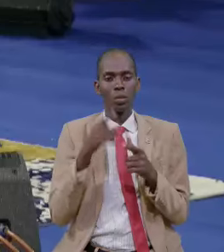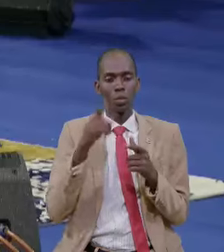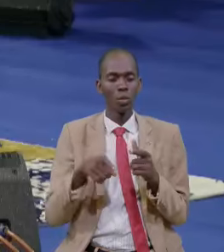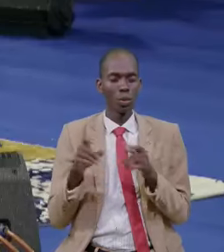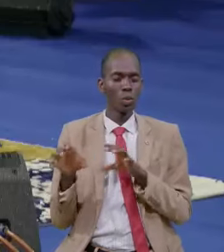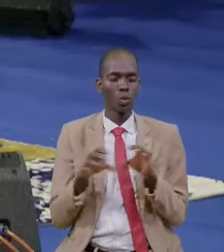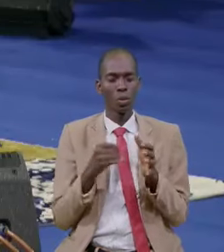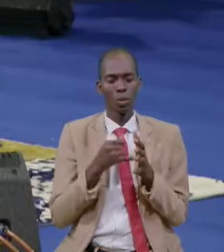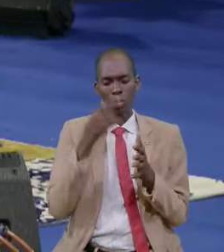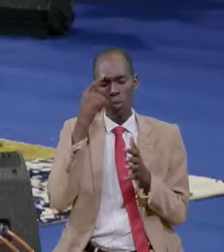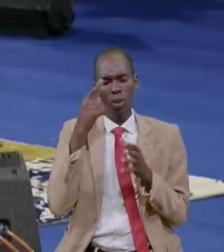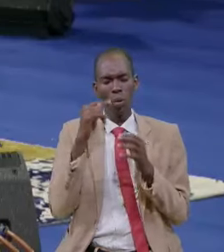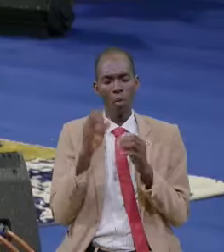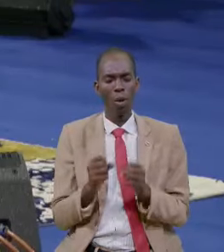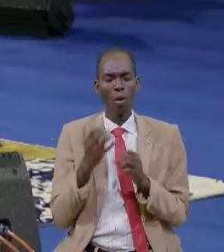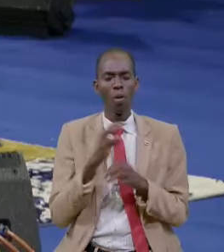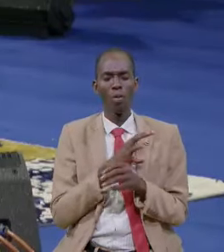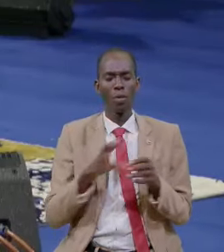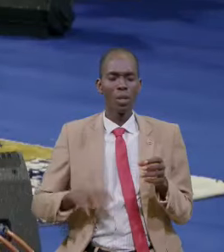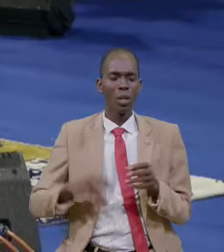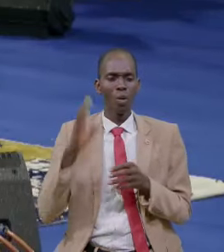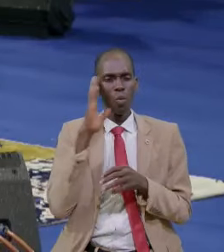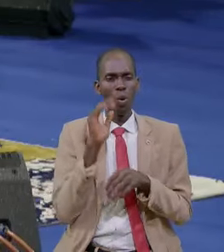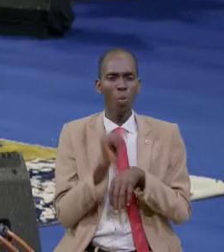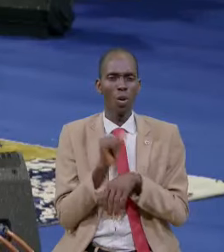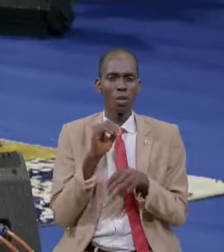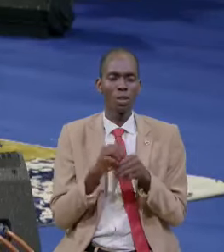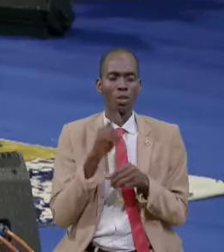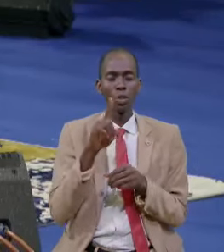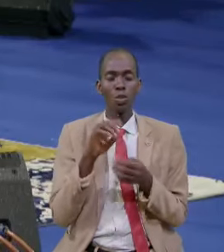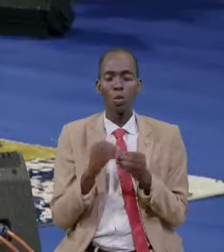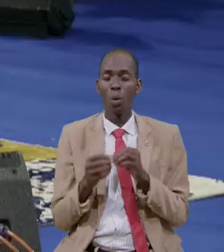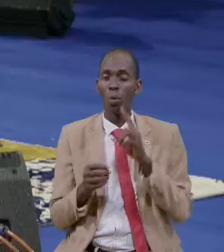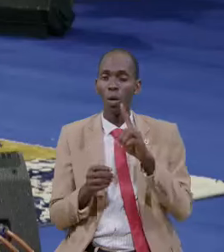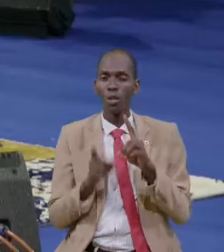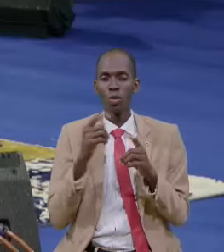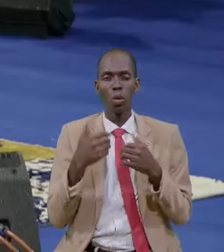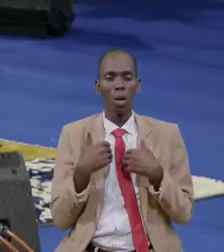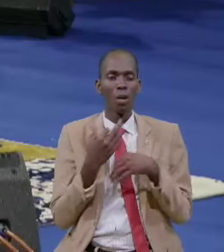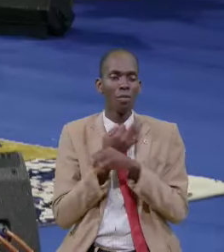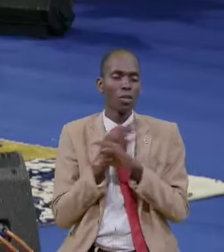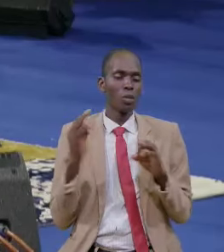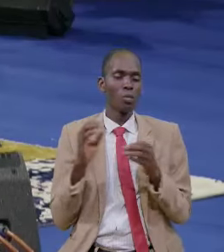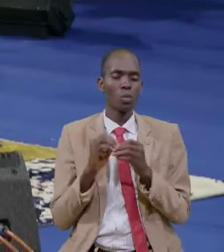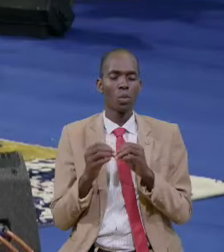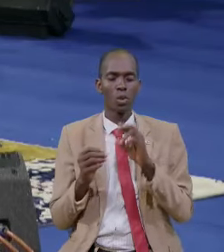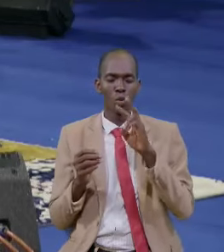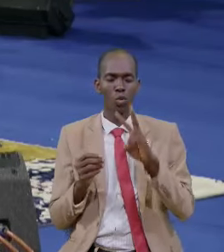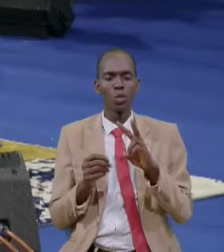walk in you. And you have, number one, you have freedom. Number two, you have